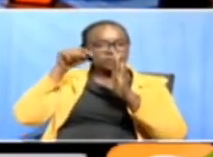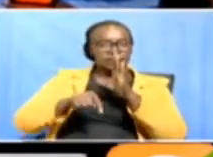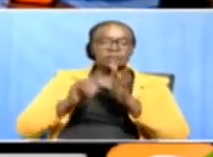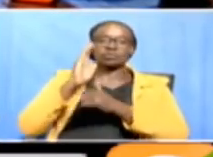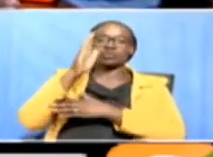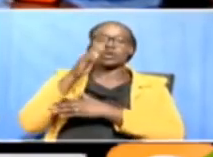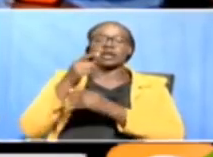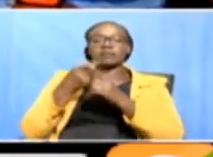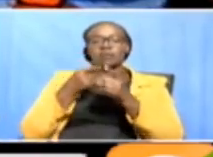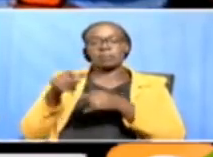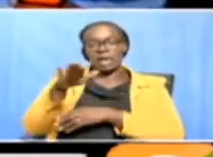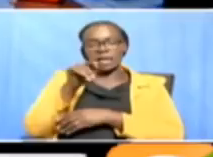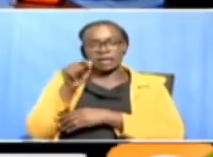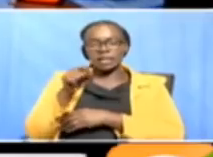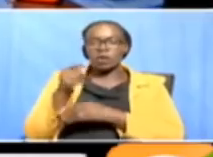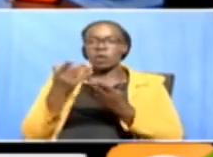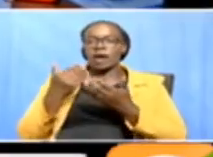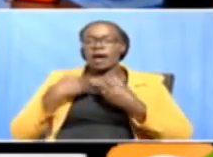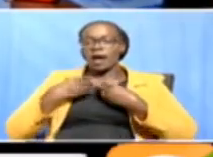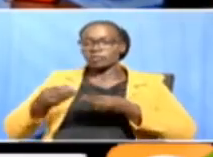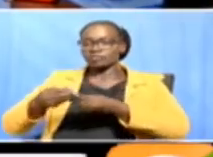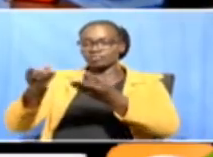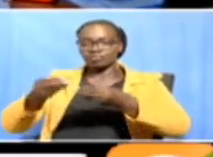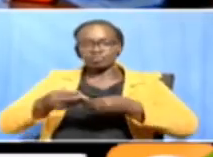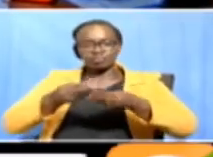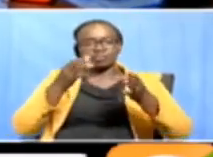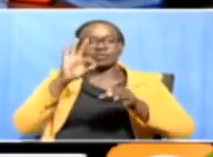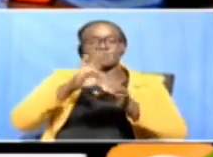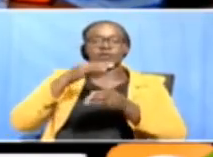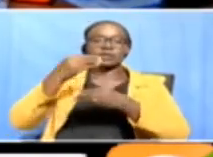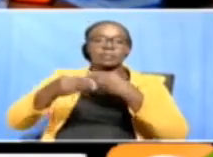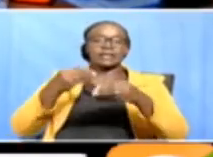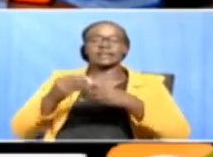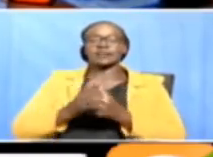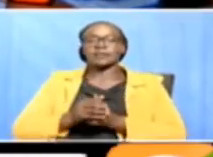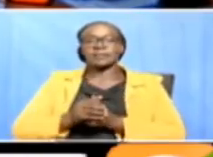area, whereby there will be distribution of voting materials. Victoria. All right, thanks for that, Stephen.